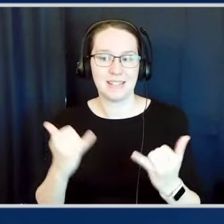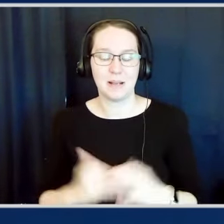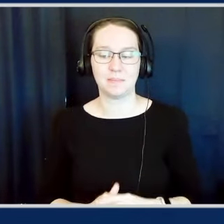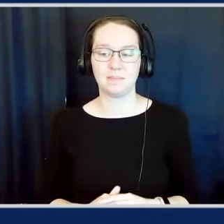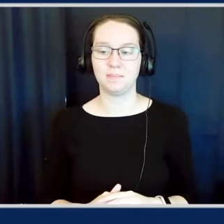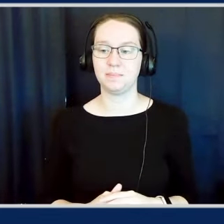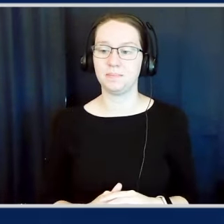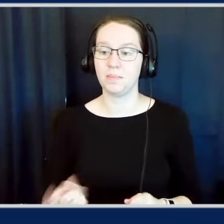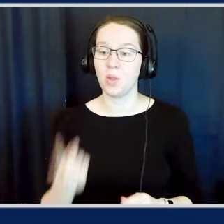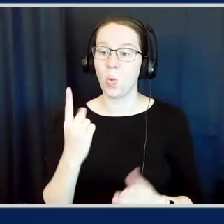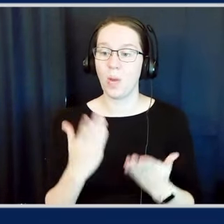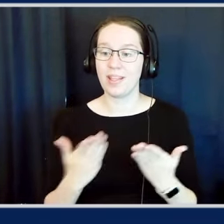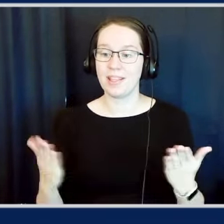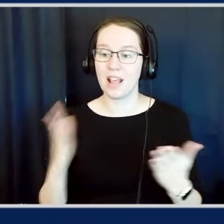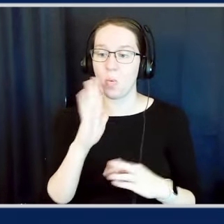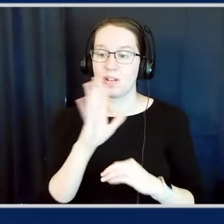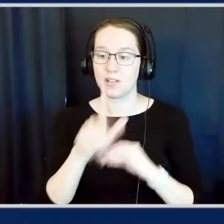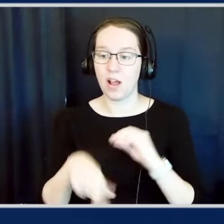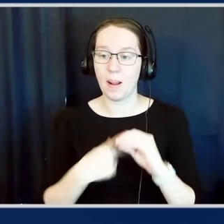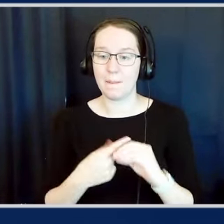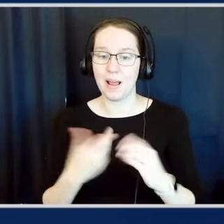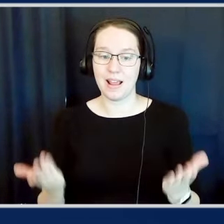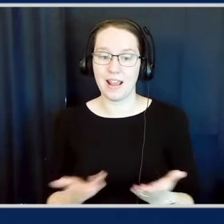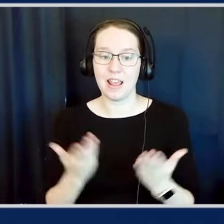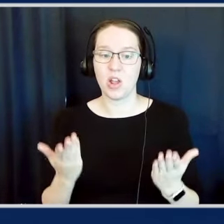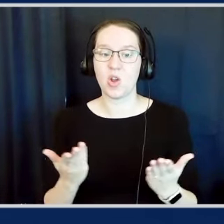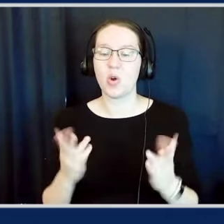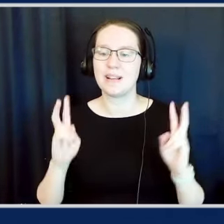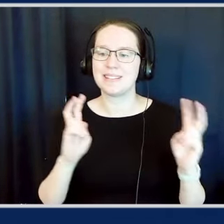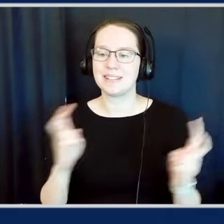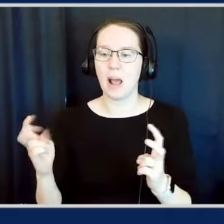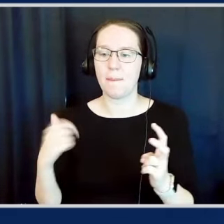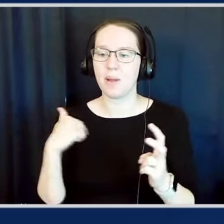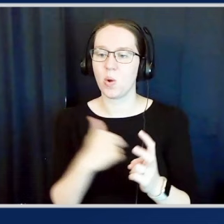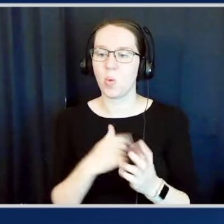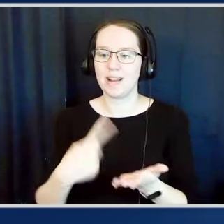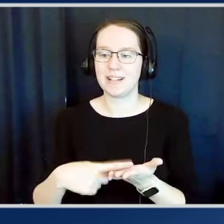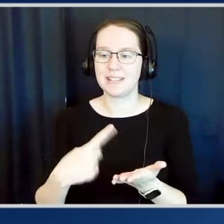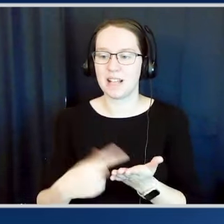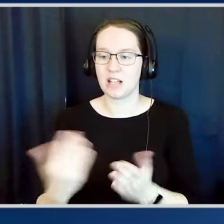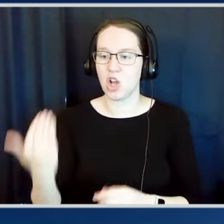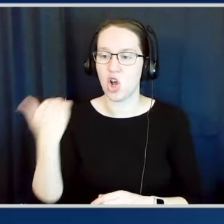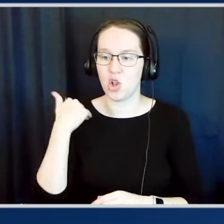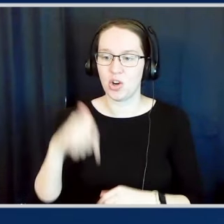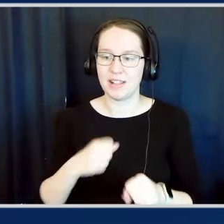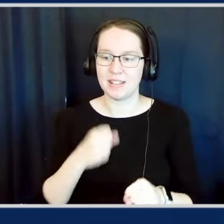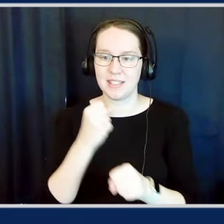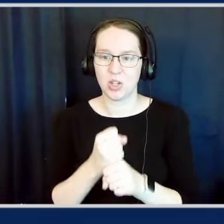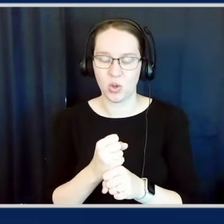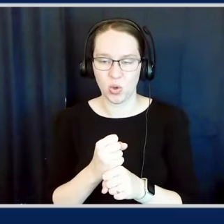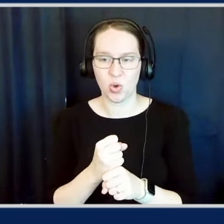things we're going to talk about here is a topic that we had discussed a little bit earlier this year